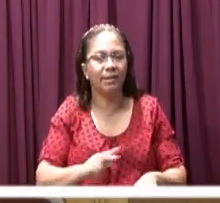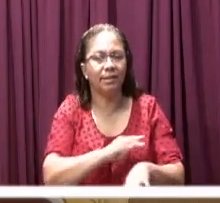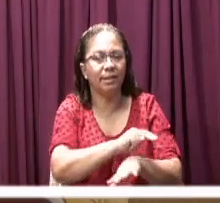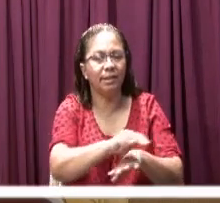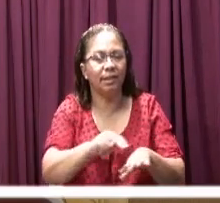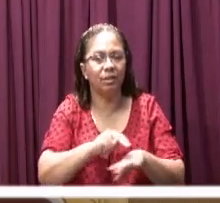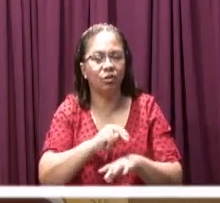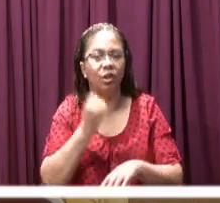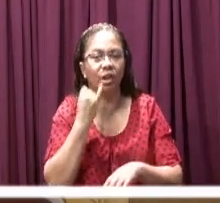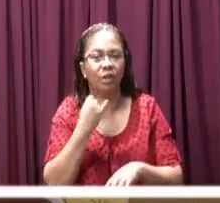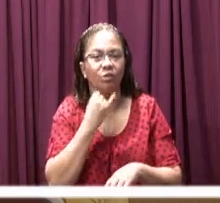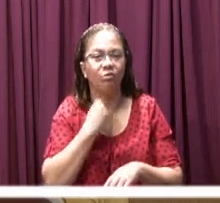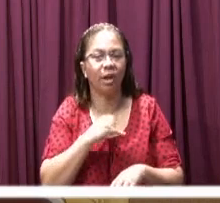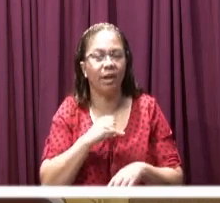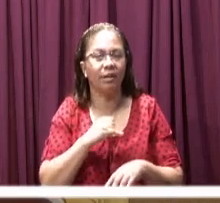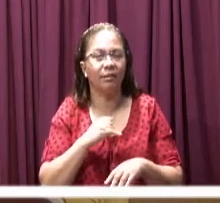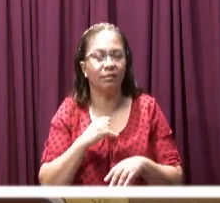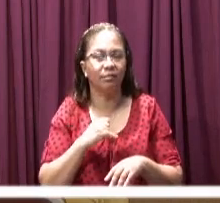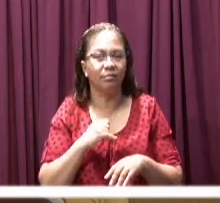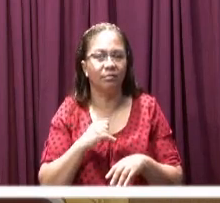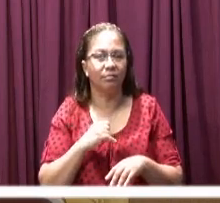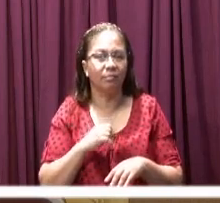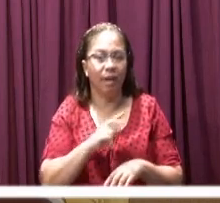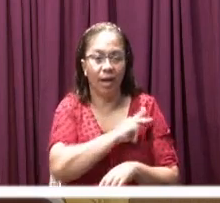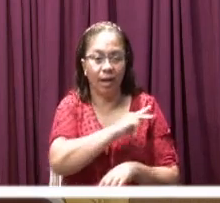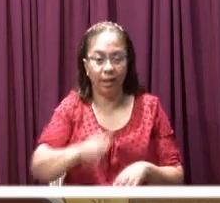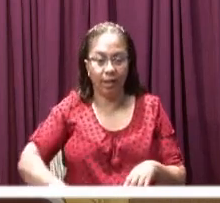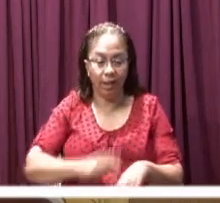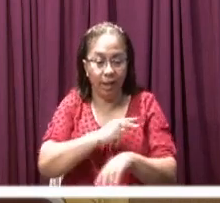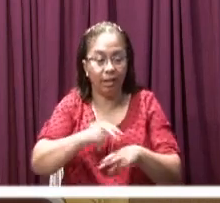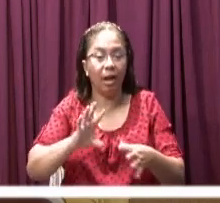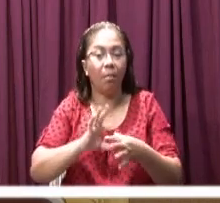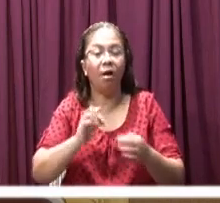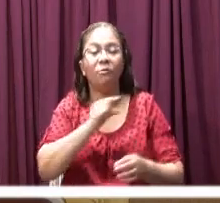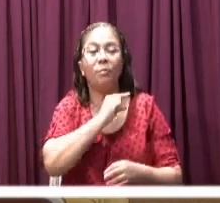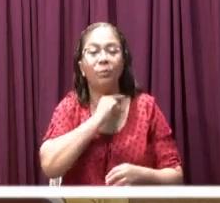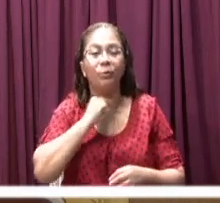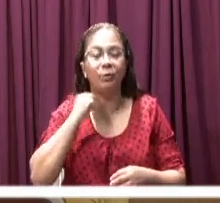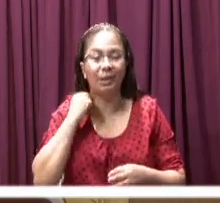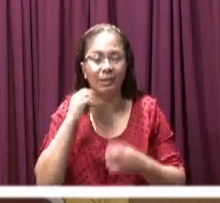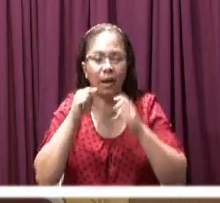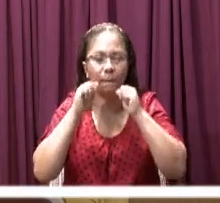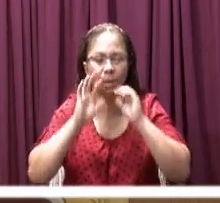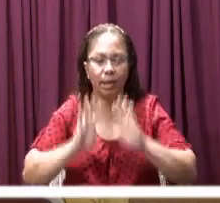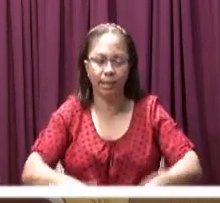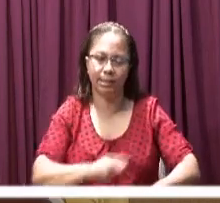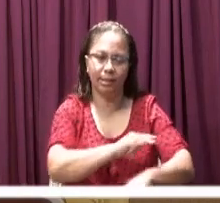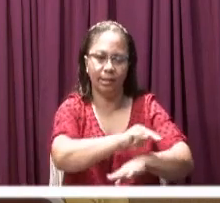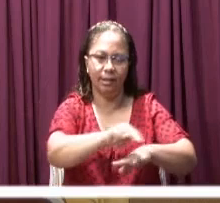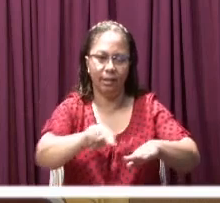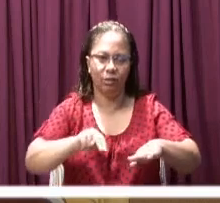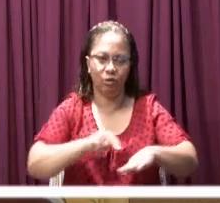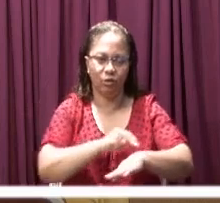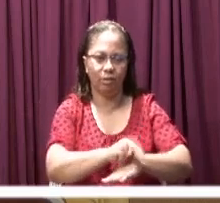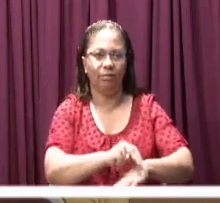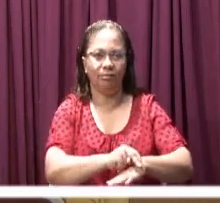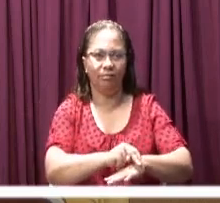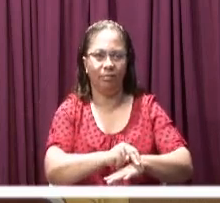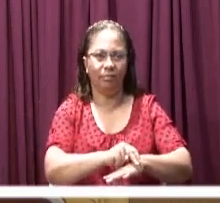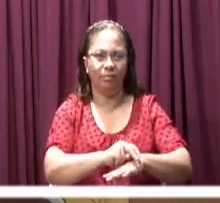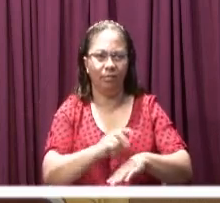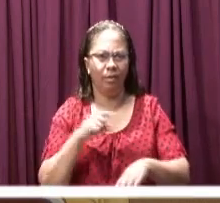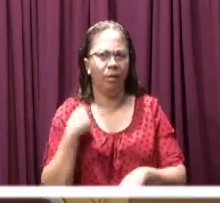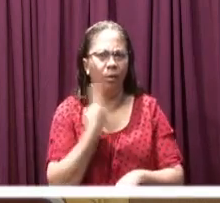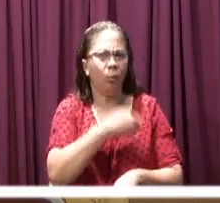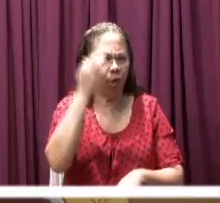of priests, a consecrated nation. A kingdom of priests and a consecrated nation. And we know that there were